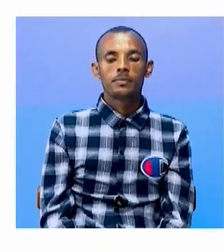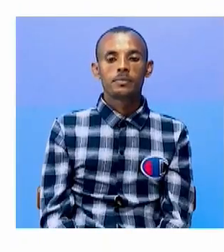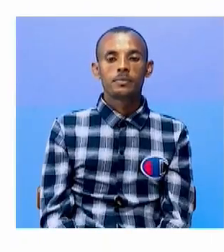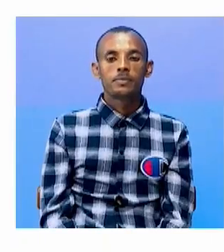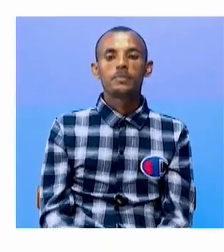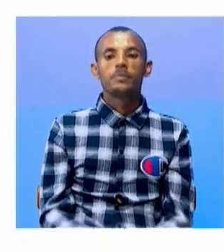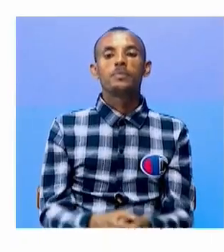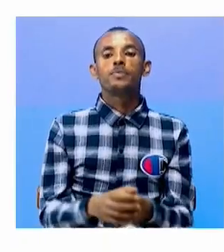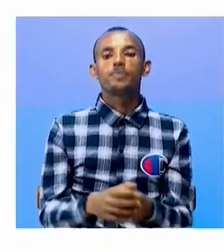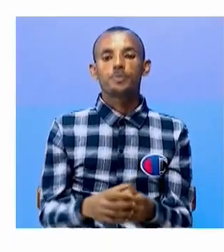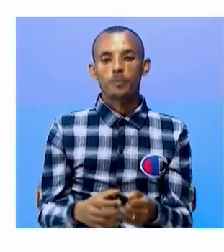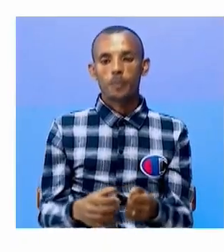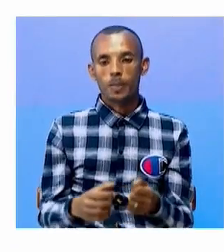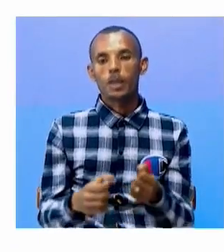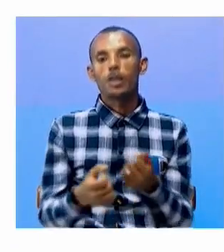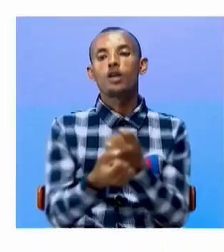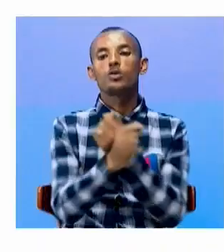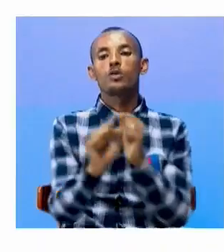the following